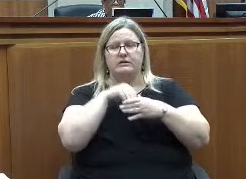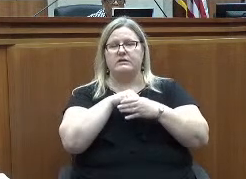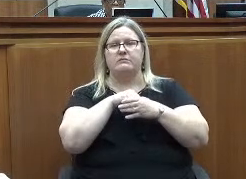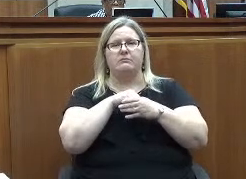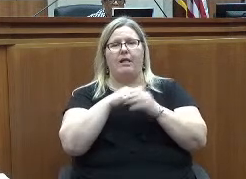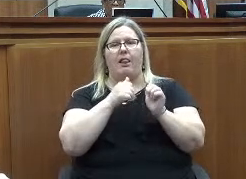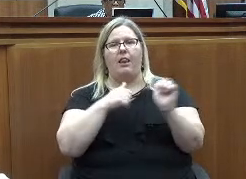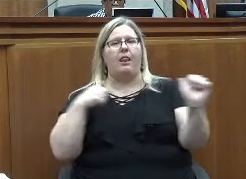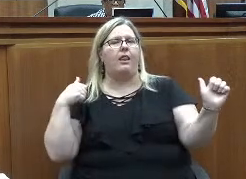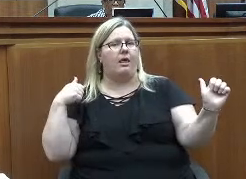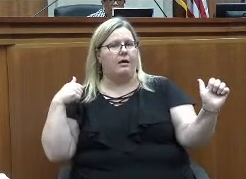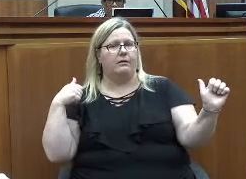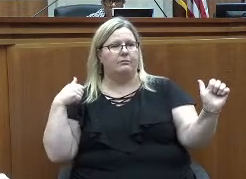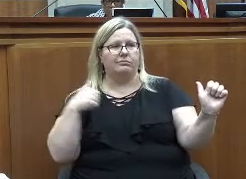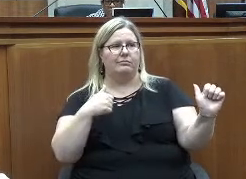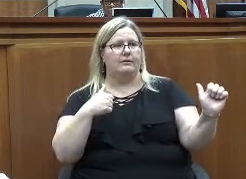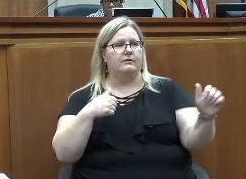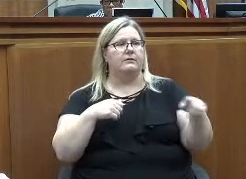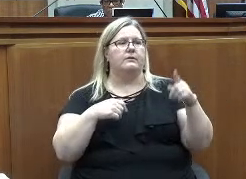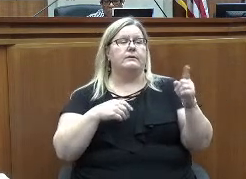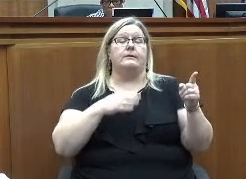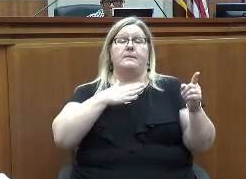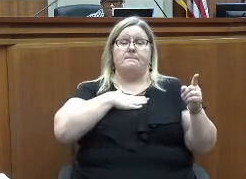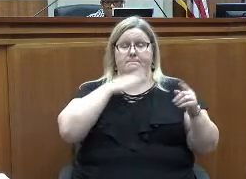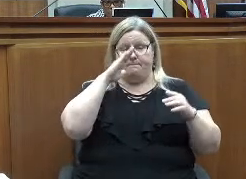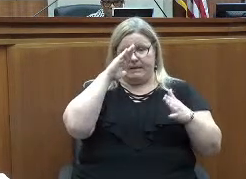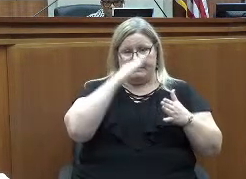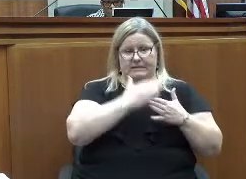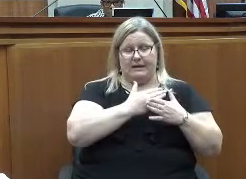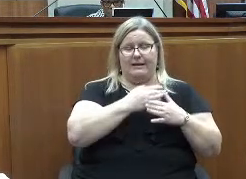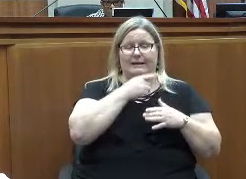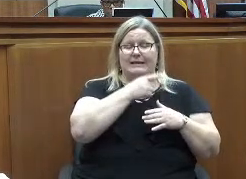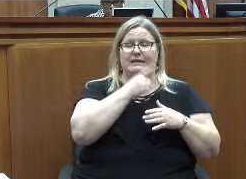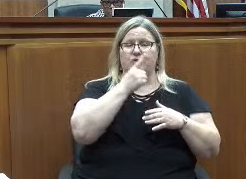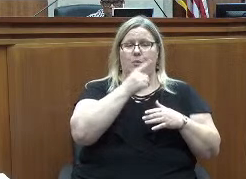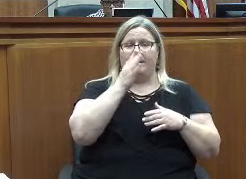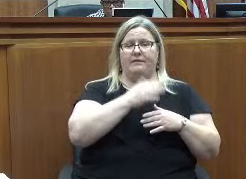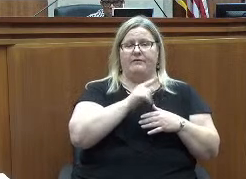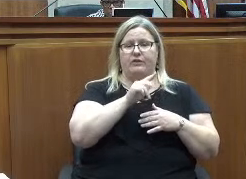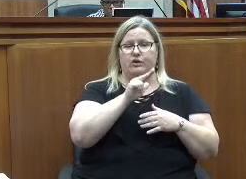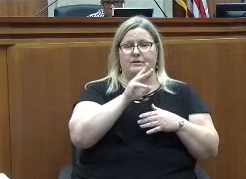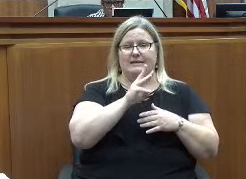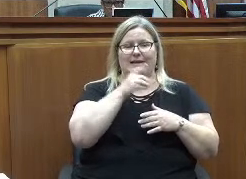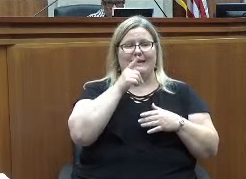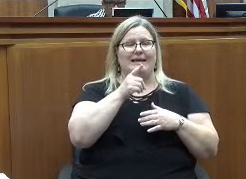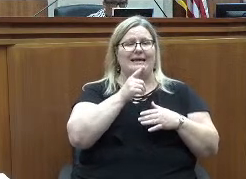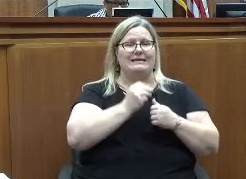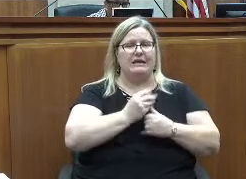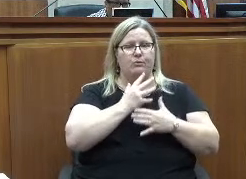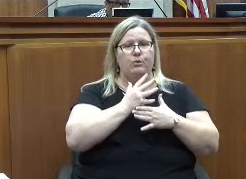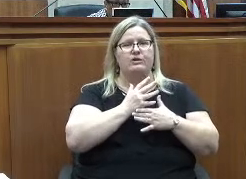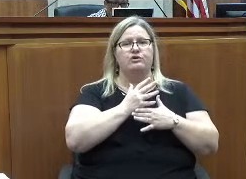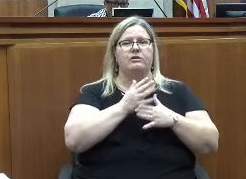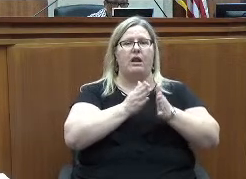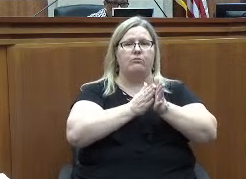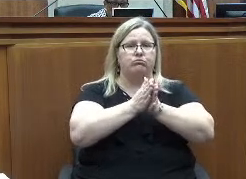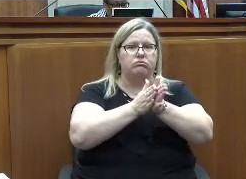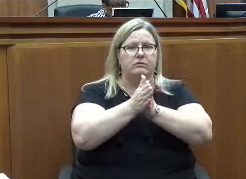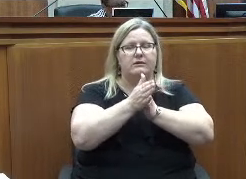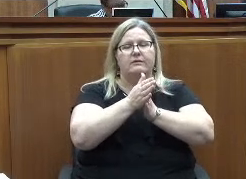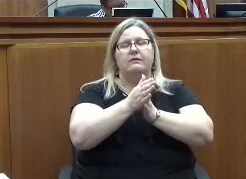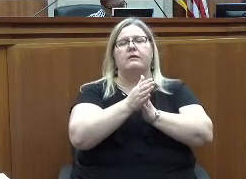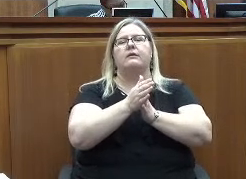My son Ace is 1 in 36. He is the inspiration and driving force behind this ACE school